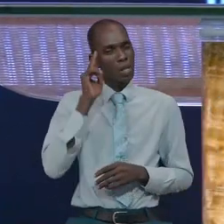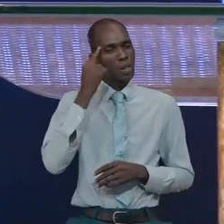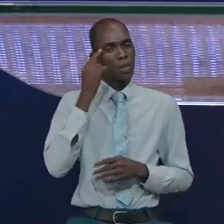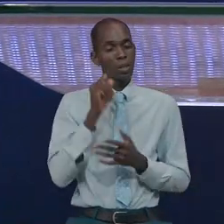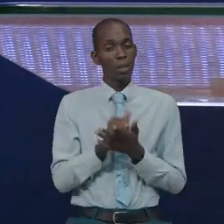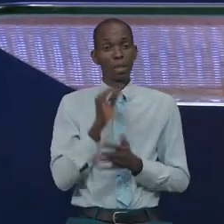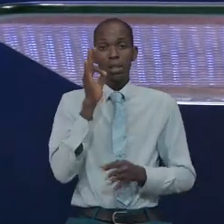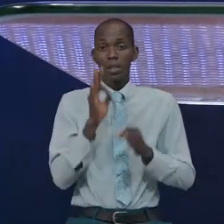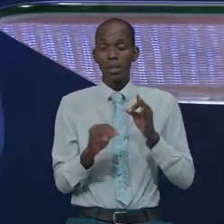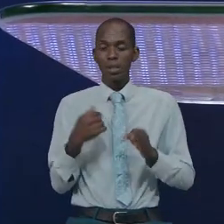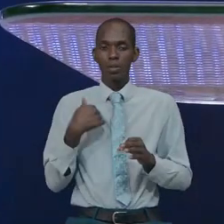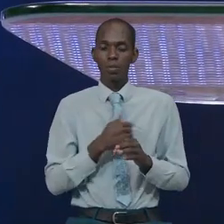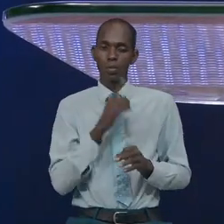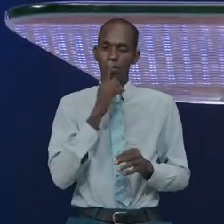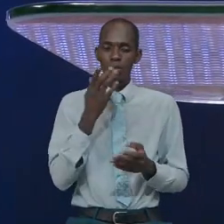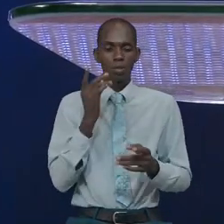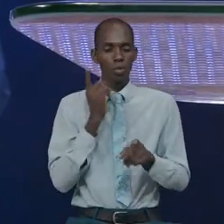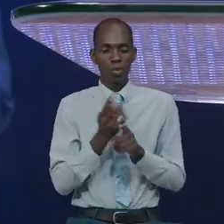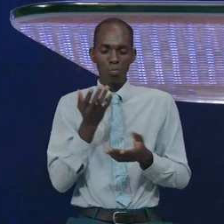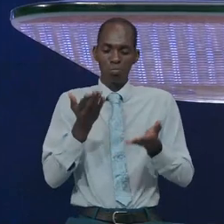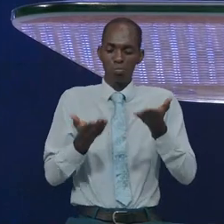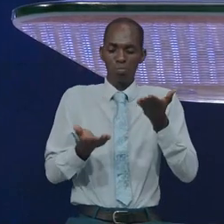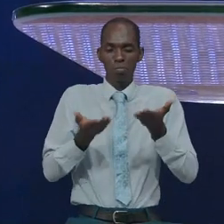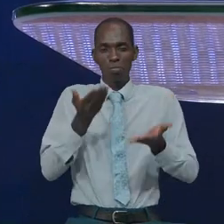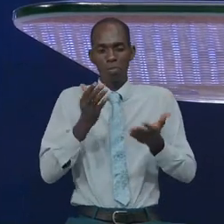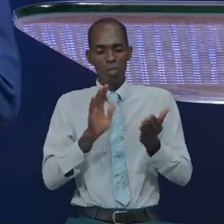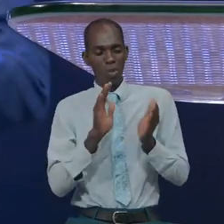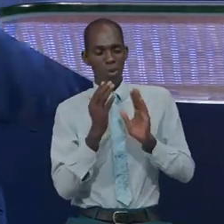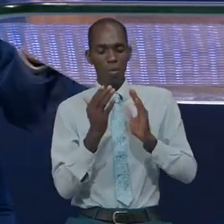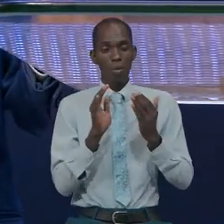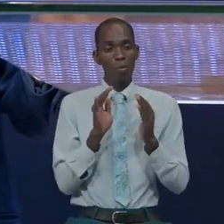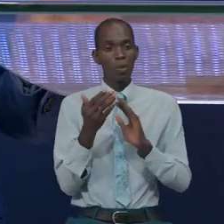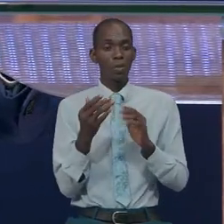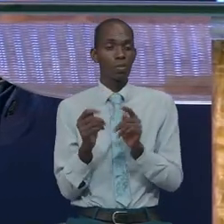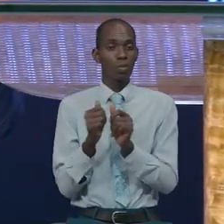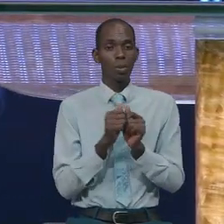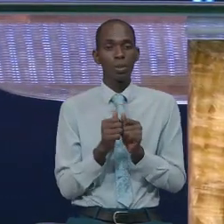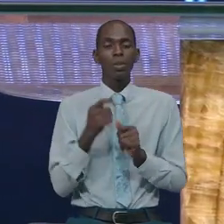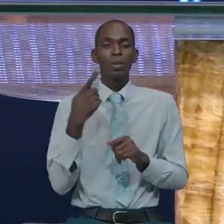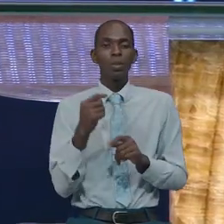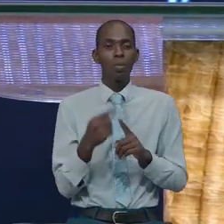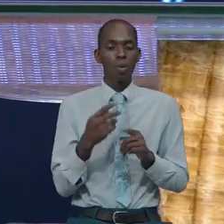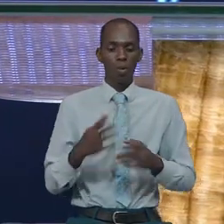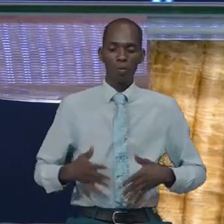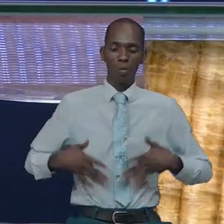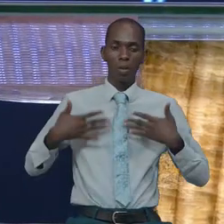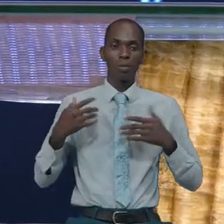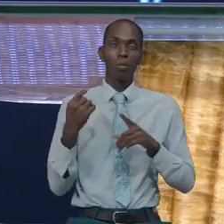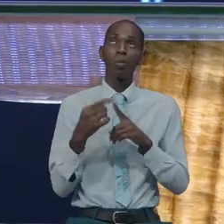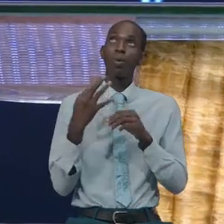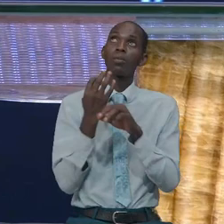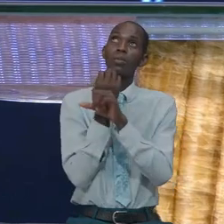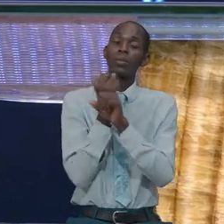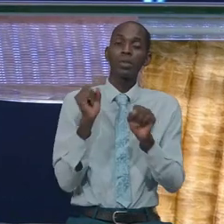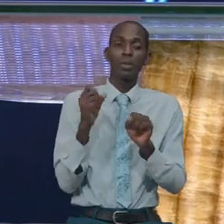we really evaluate very well and compare very well the Word of life, the Word of